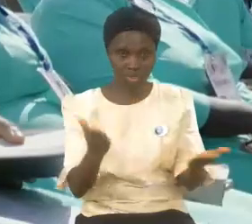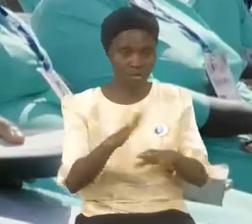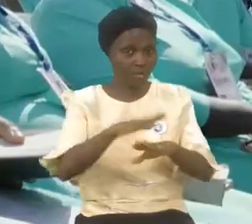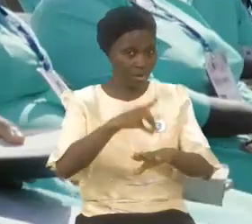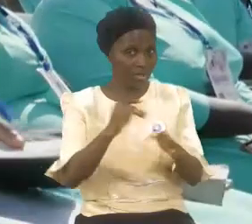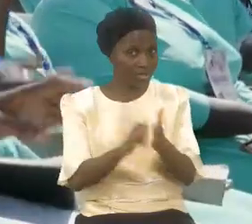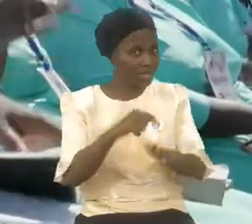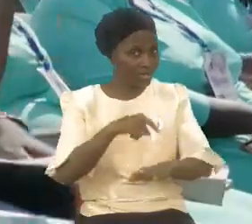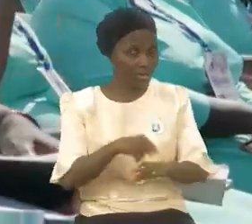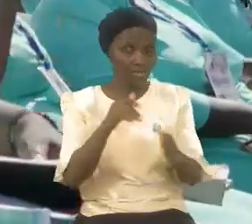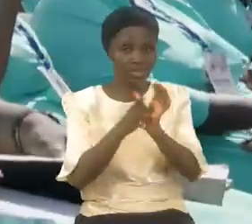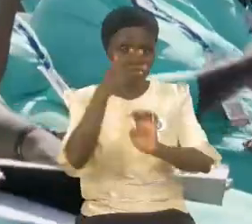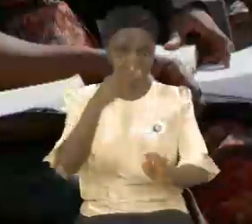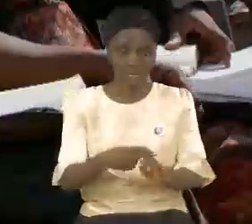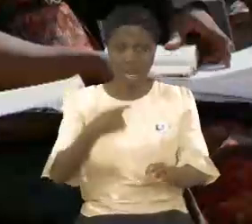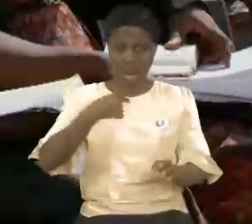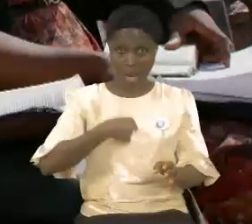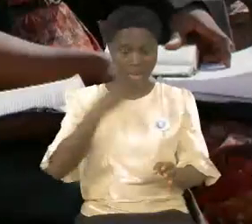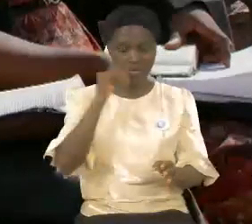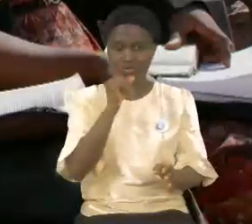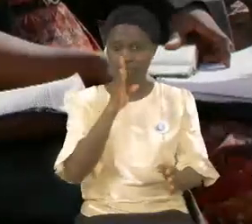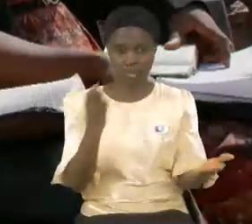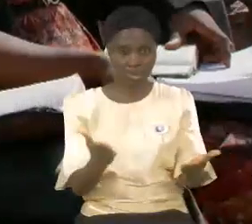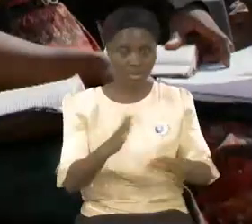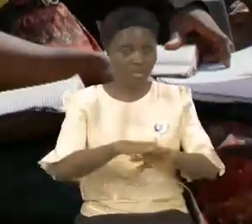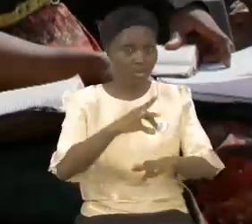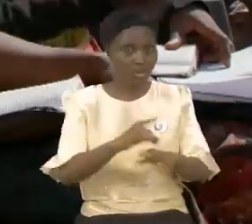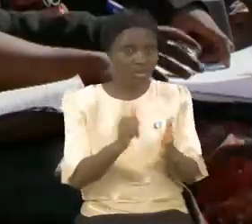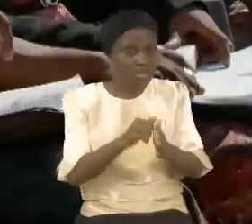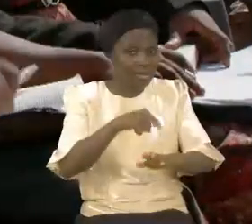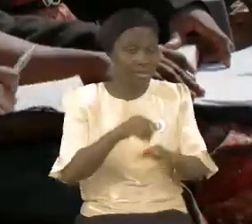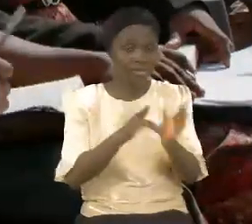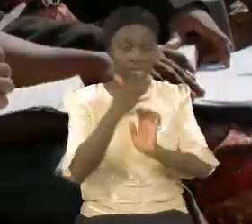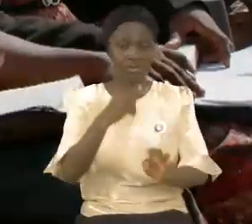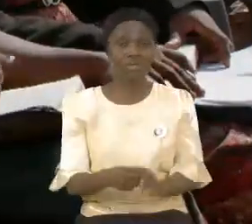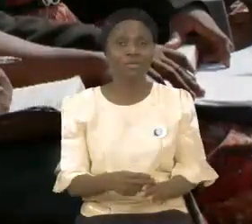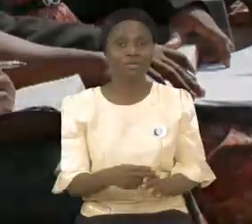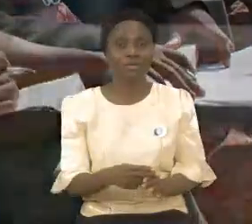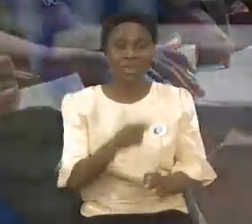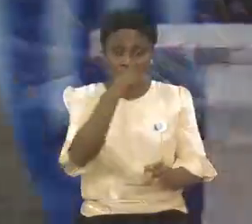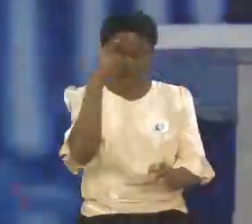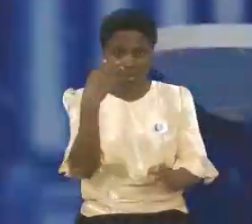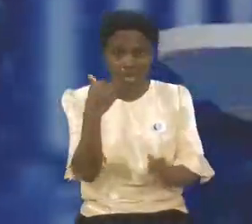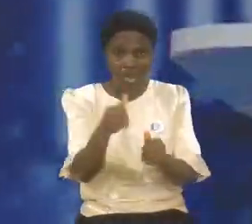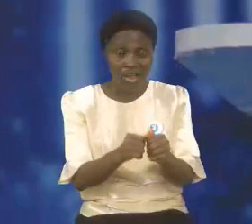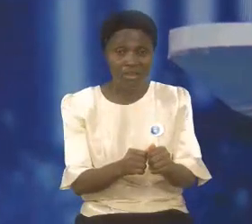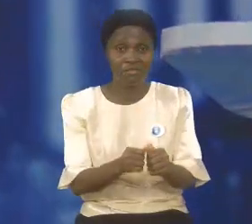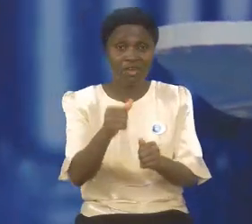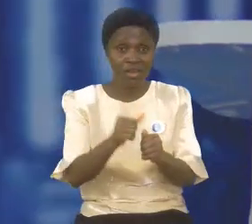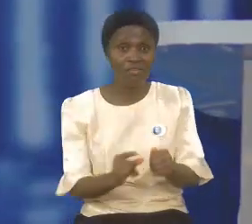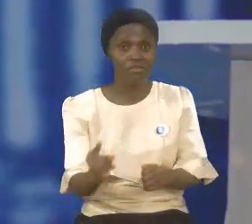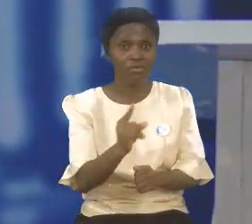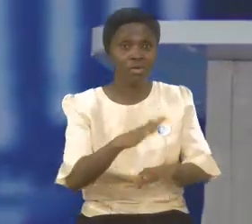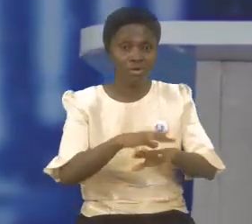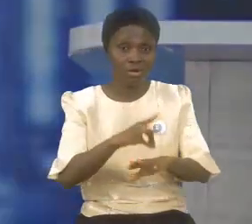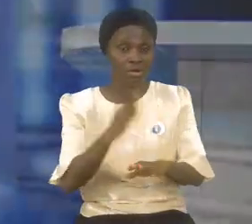will not be here on earth at that time, because everybody will own that Antichrist as God is the greatest power, and he